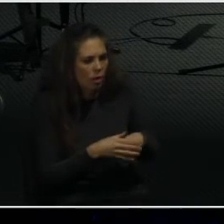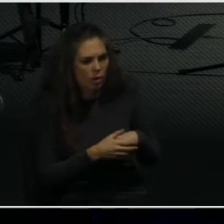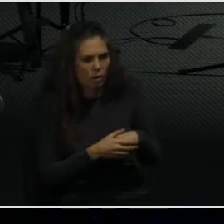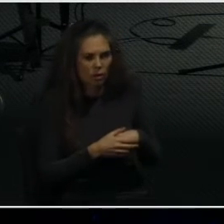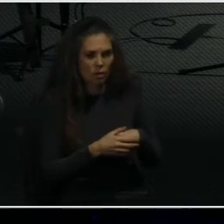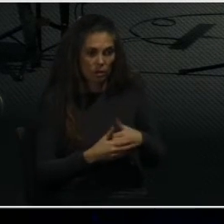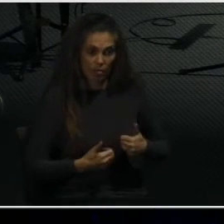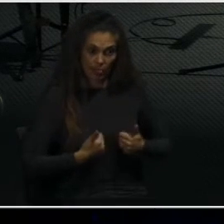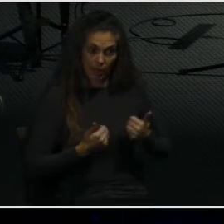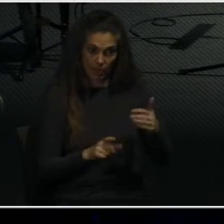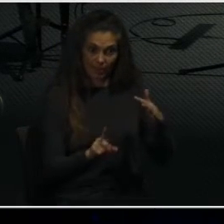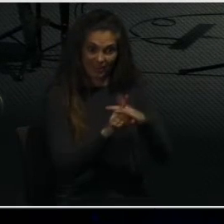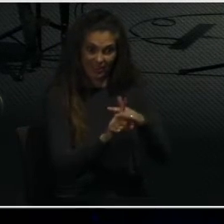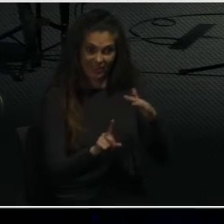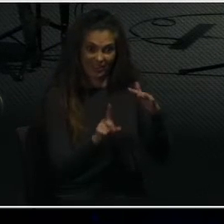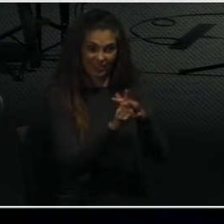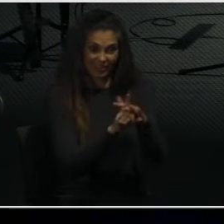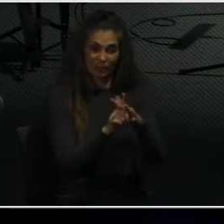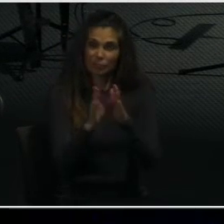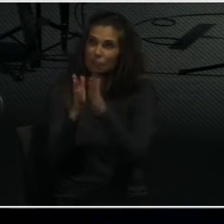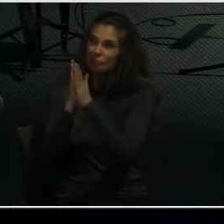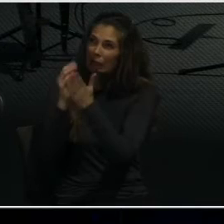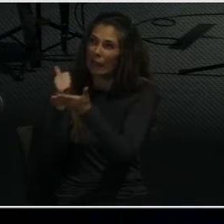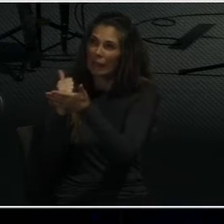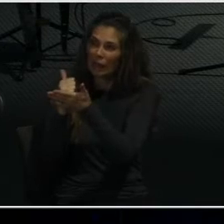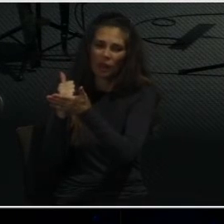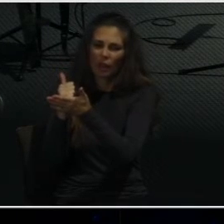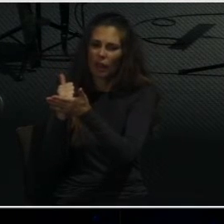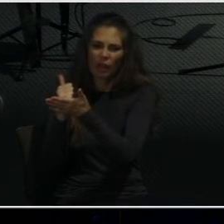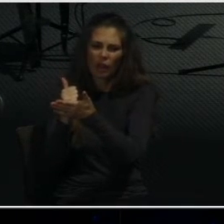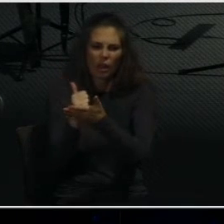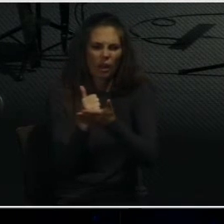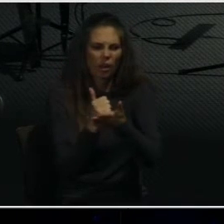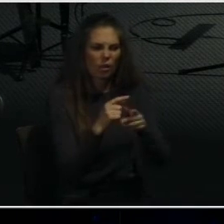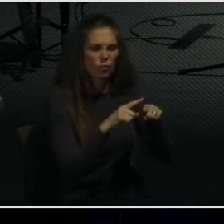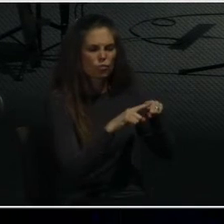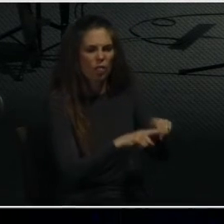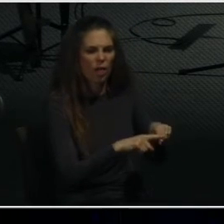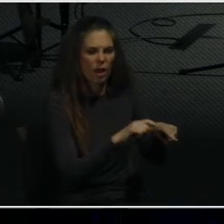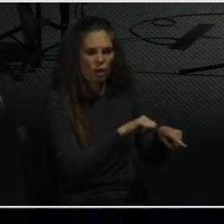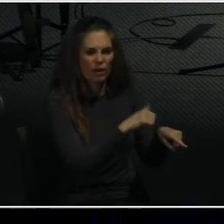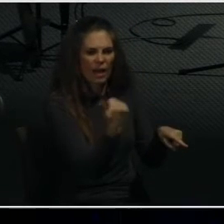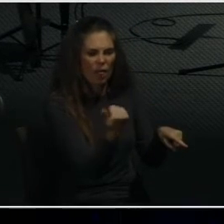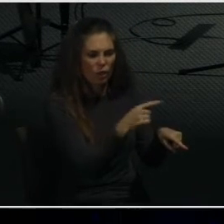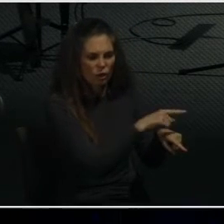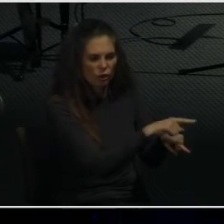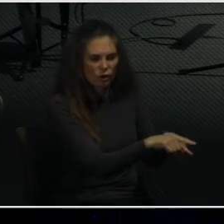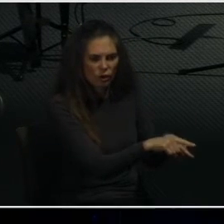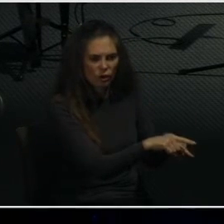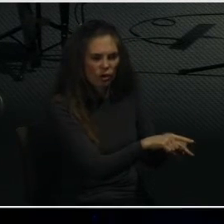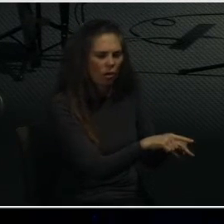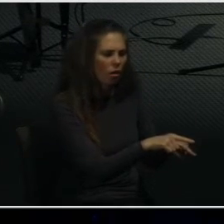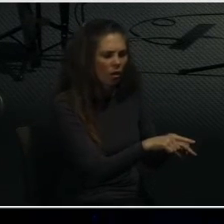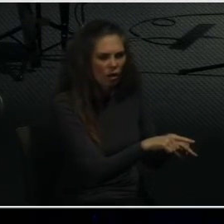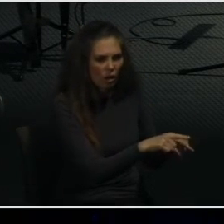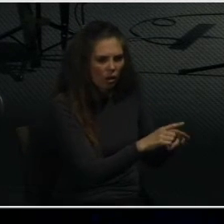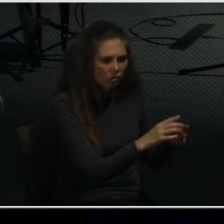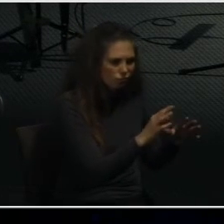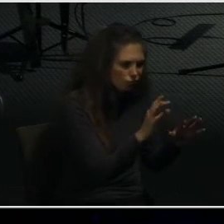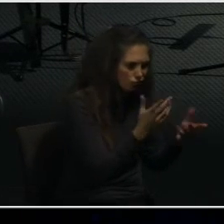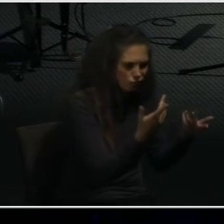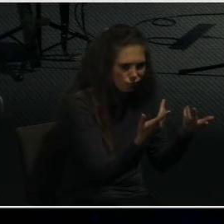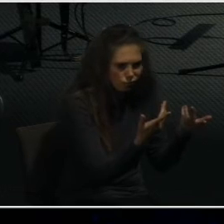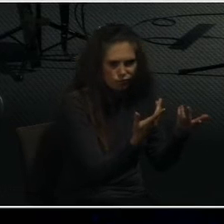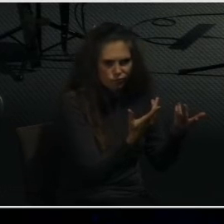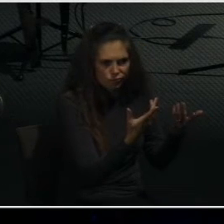And you're trying to mix that with Jesus, but you know what happens with dirty water and clean water? It doesn't work. You got to leave